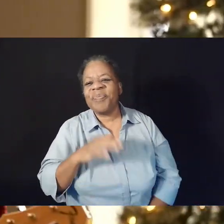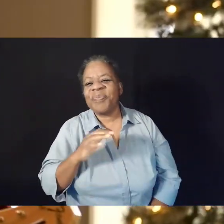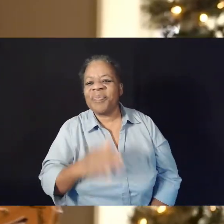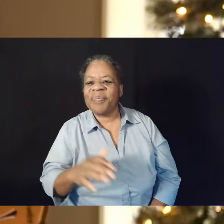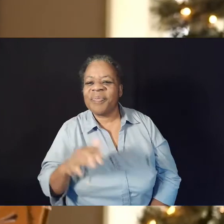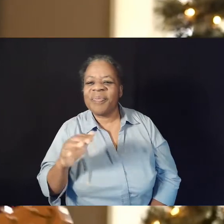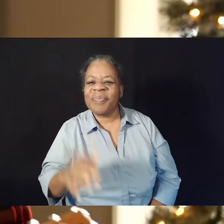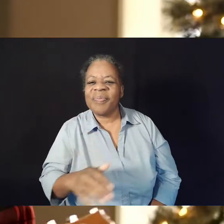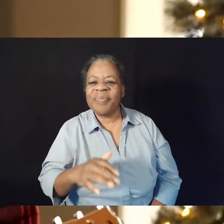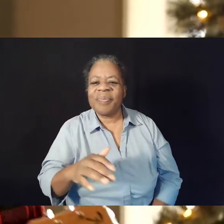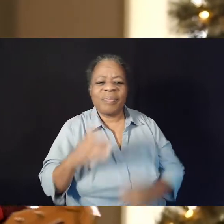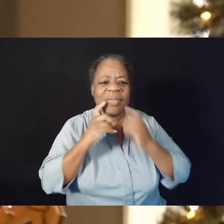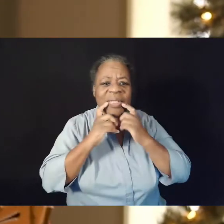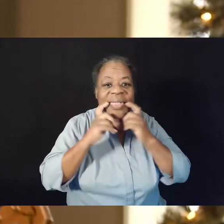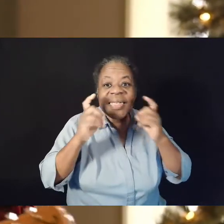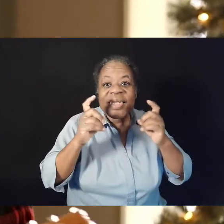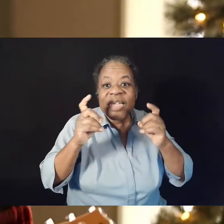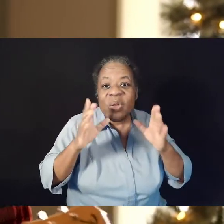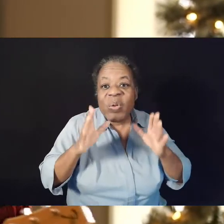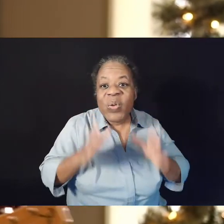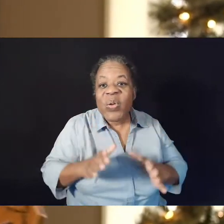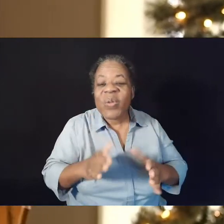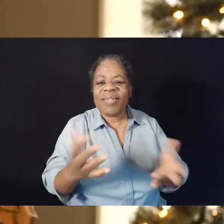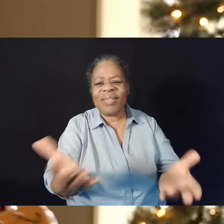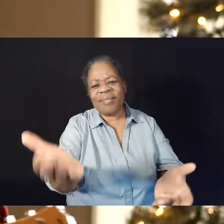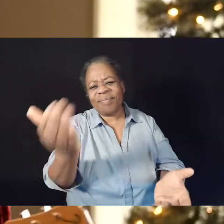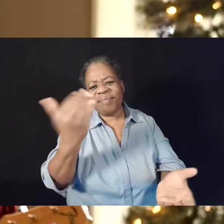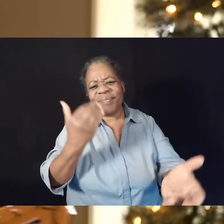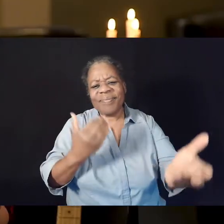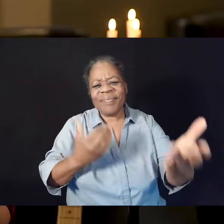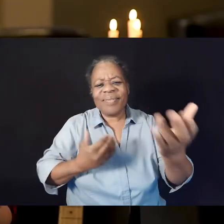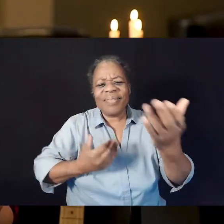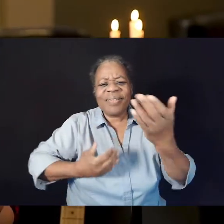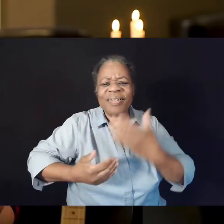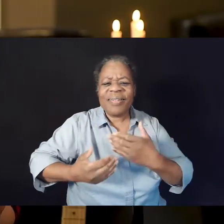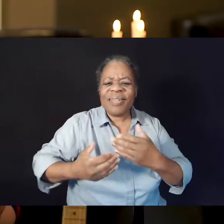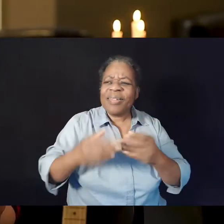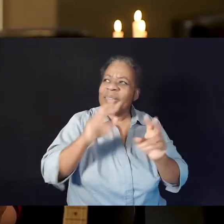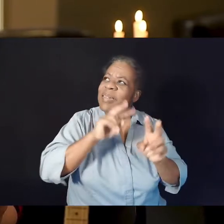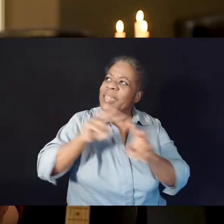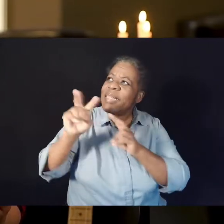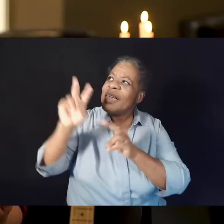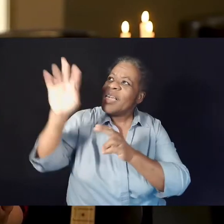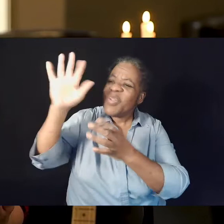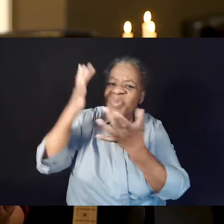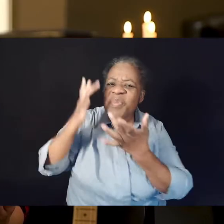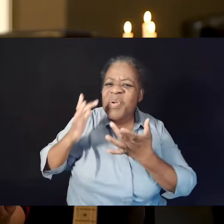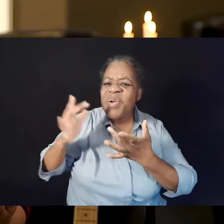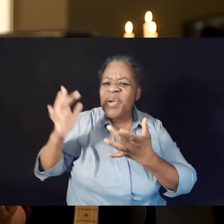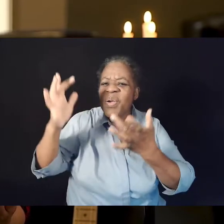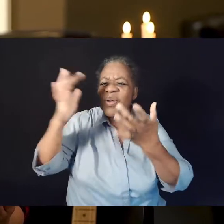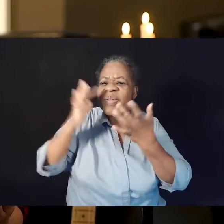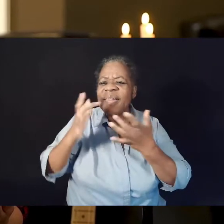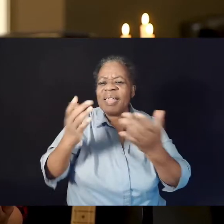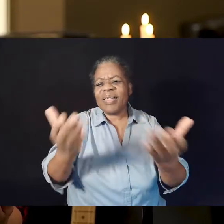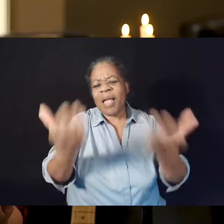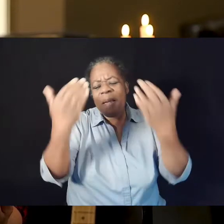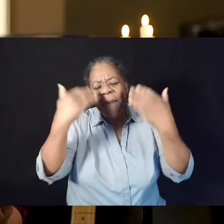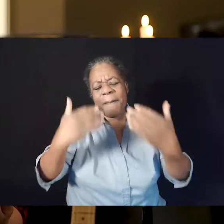Come, all you sinners, come find his mercy. Come to the table, he